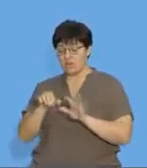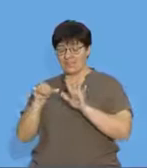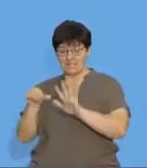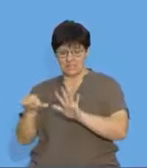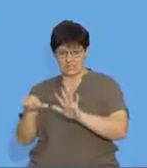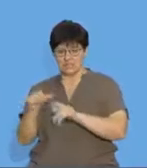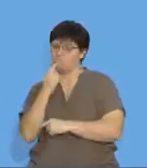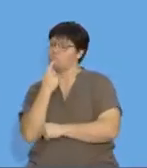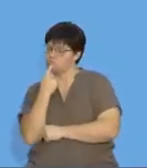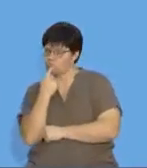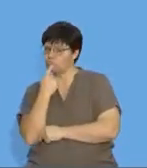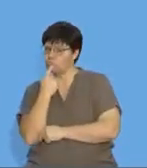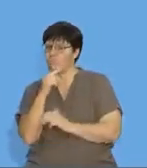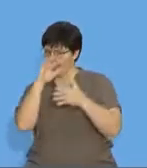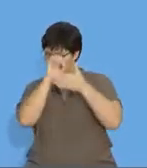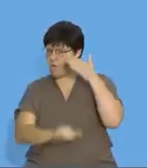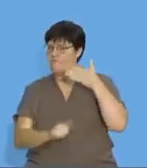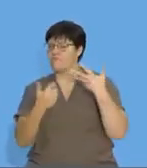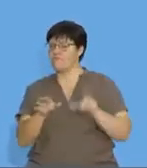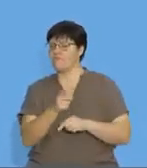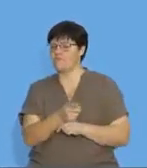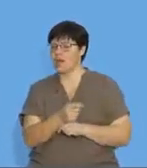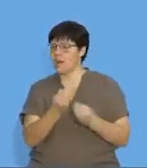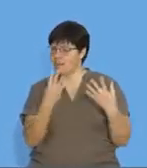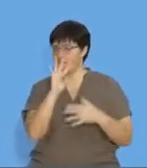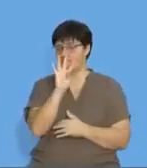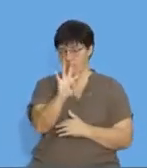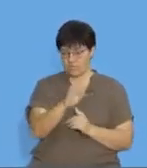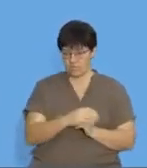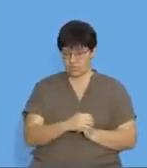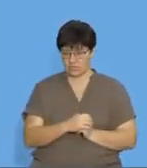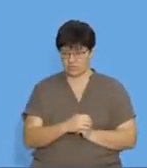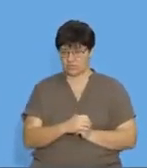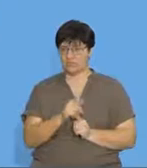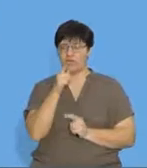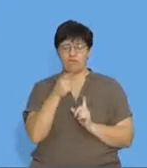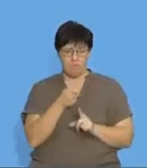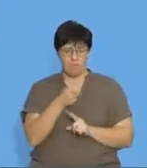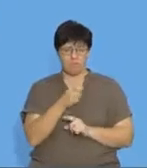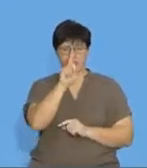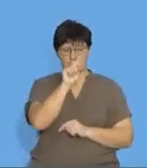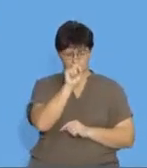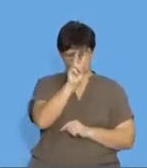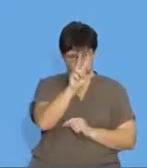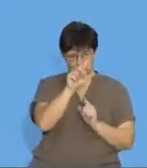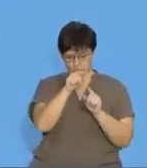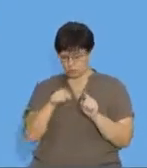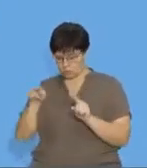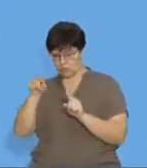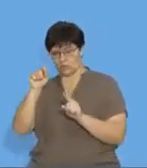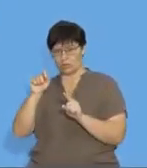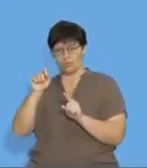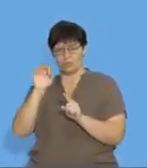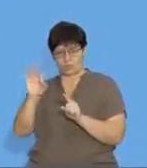6, we can see that we subtracted 4. Then going from term 2 to term